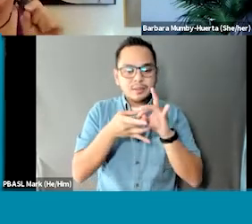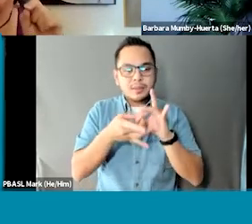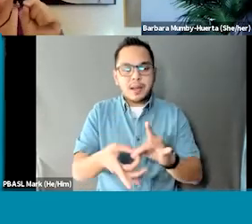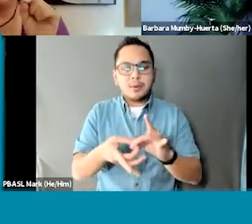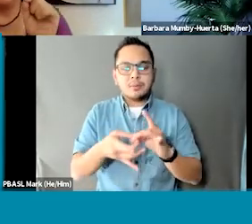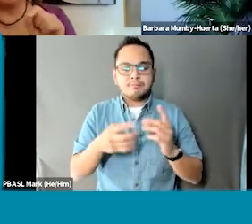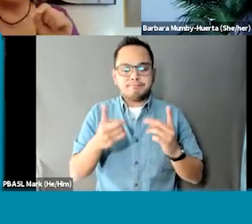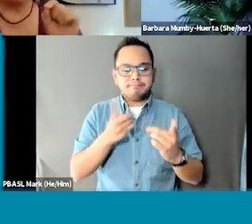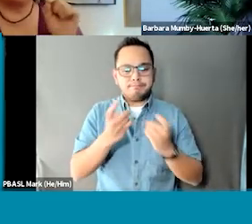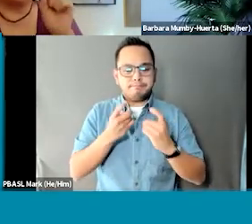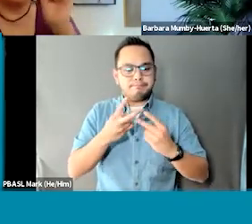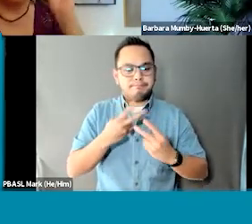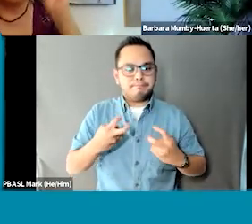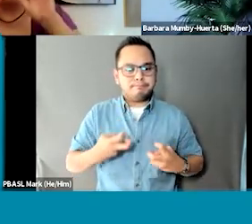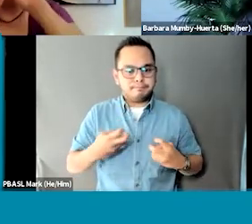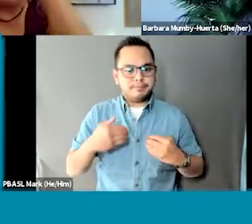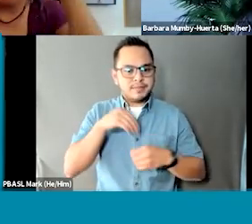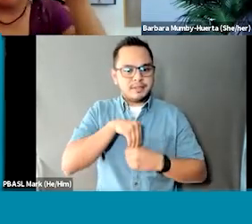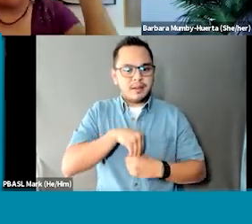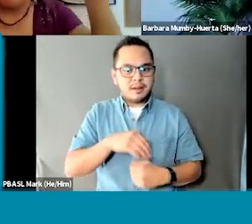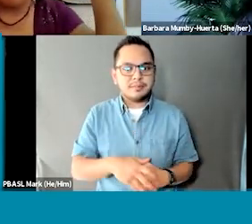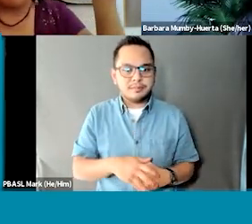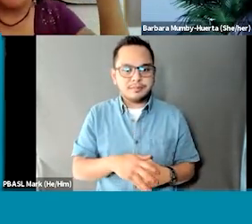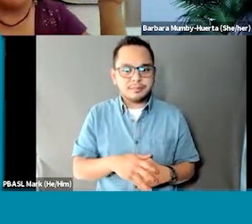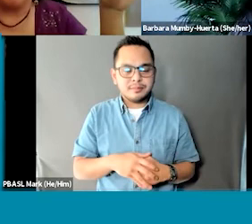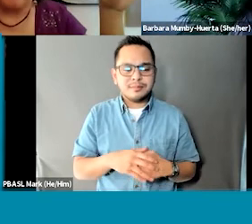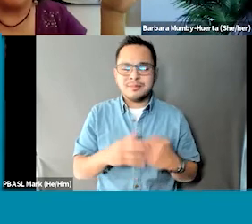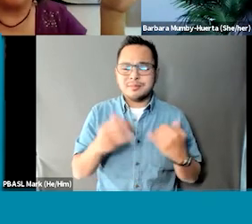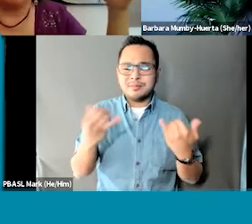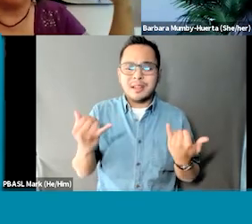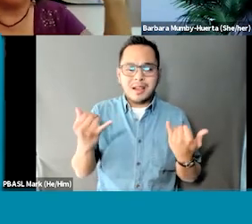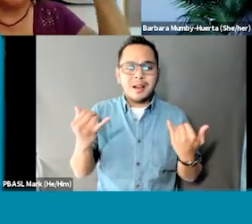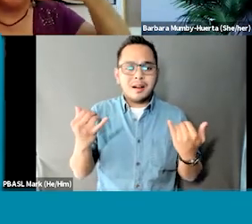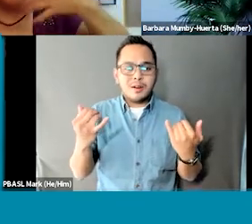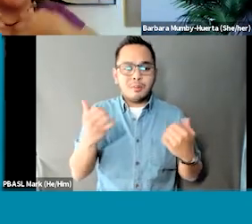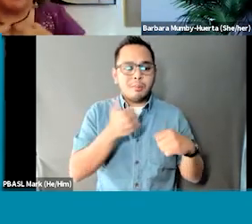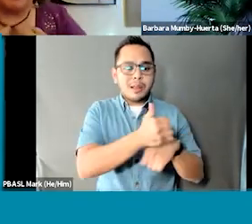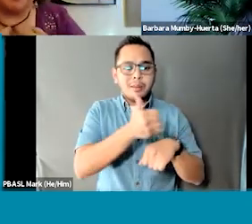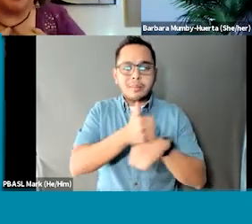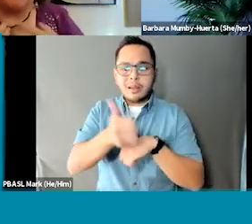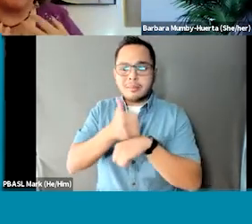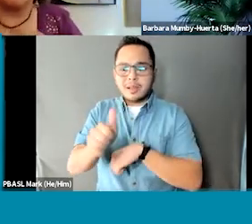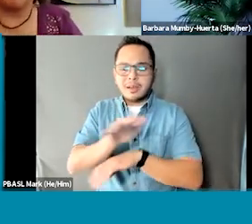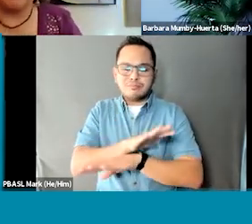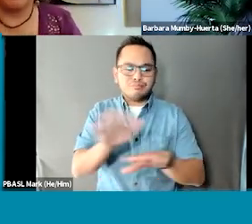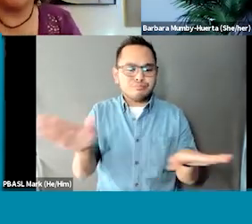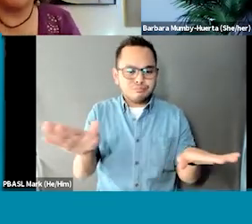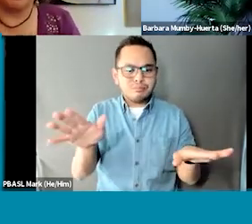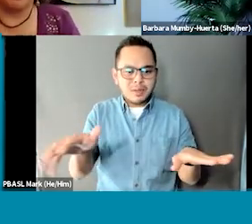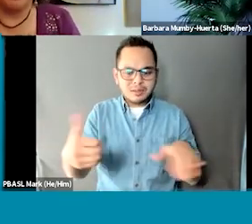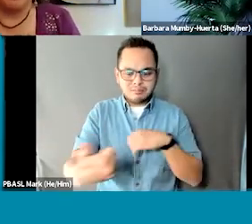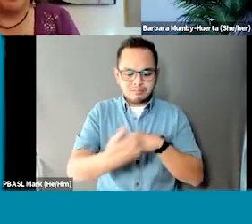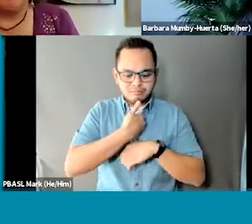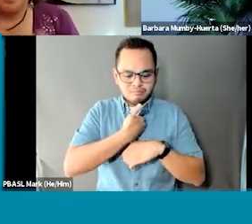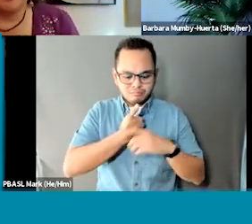within. So that begins to take the blame off of everybody else around you. You have to start taking responsibility for yourself